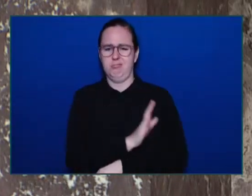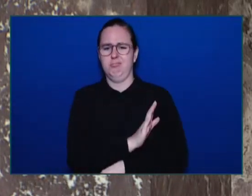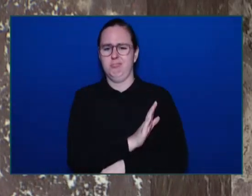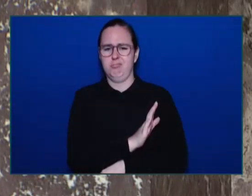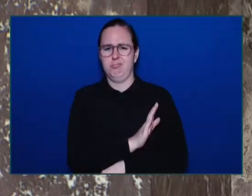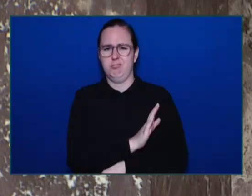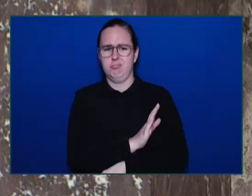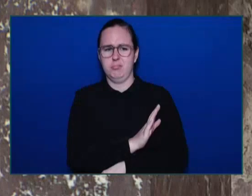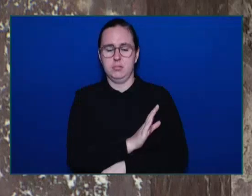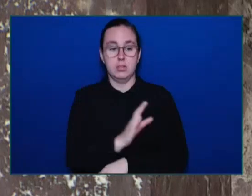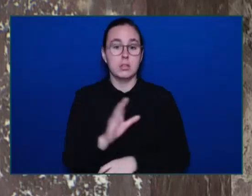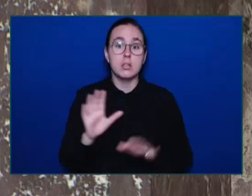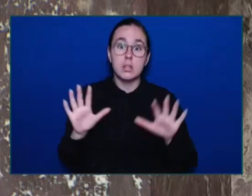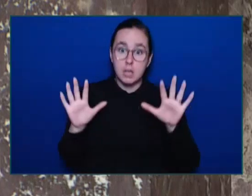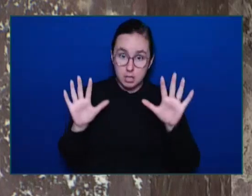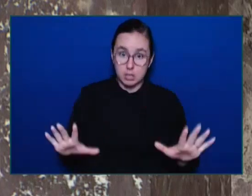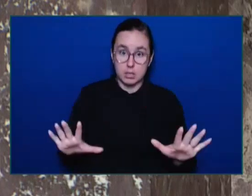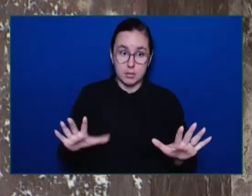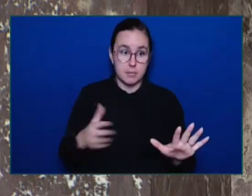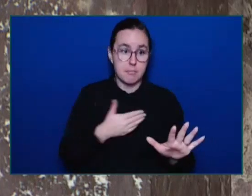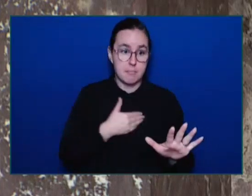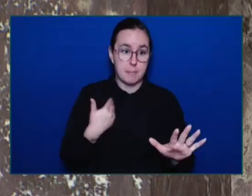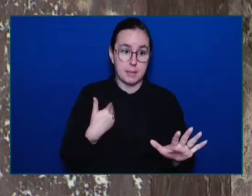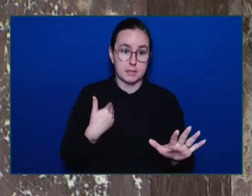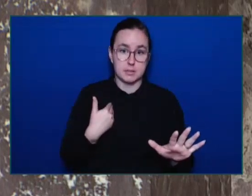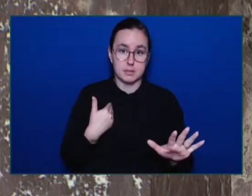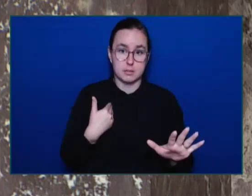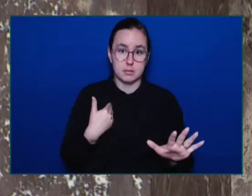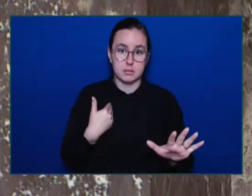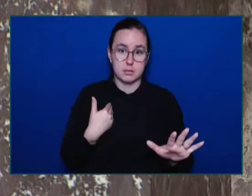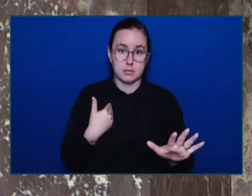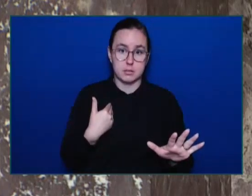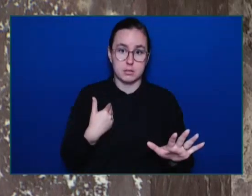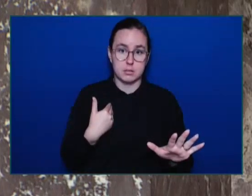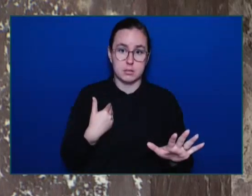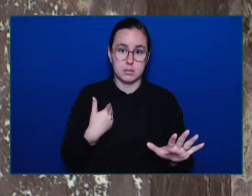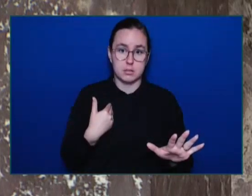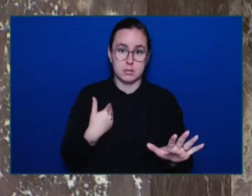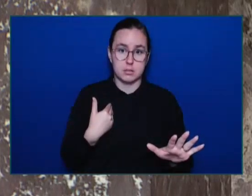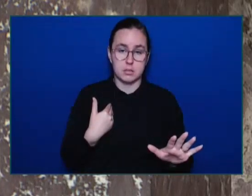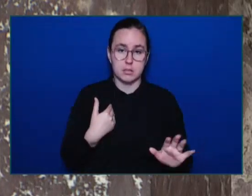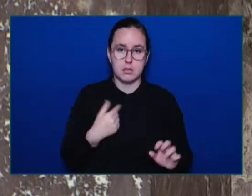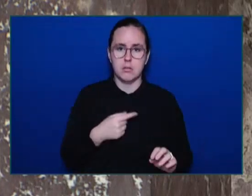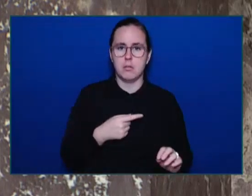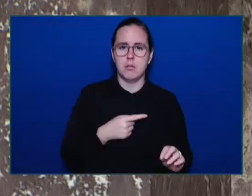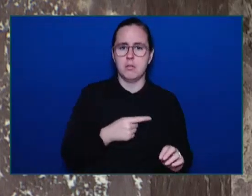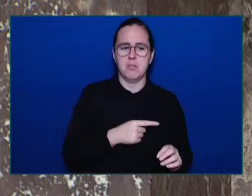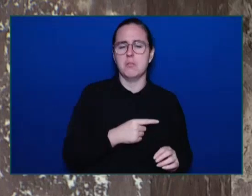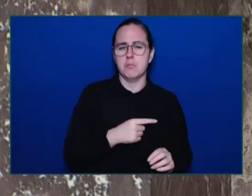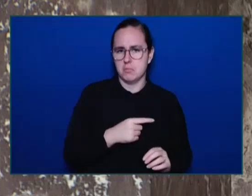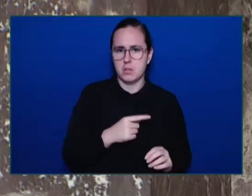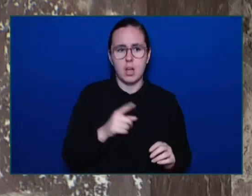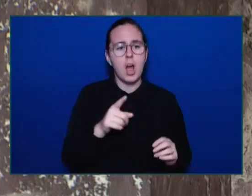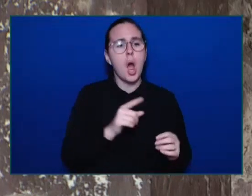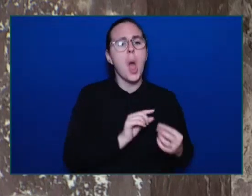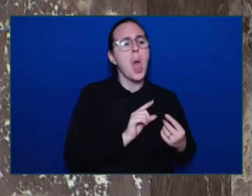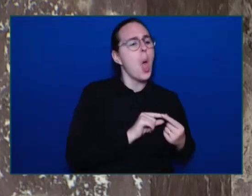Members, no side commentary, I won't please. go there, Honourable Speaker. No side commentary, please. Honourable